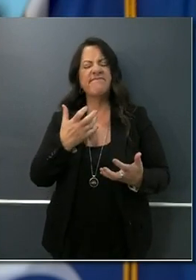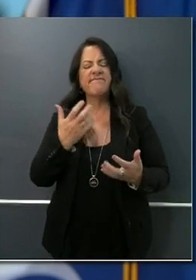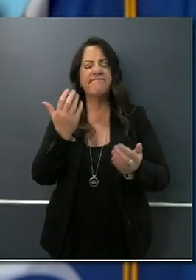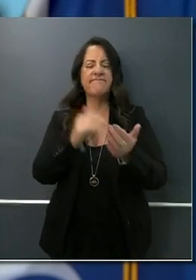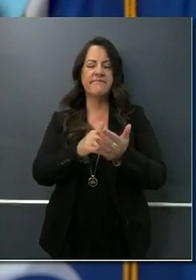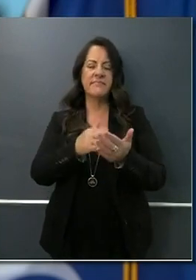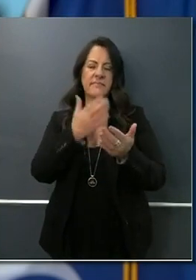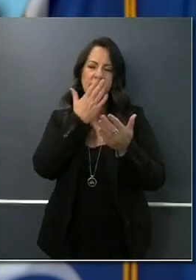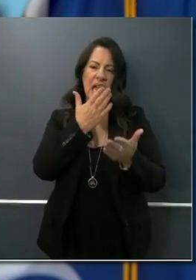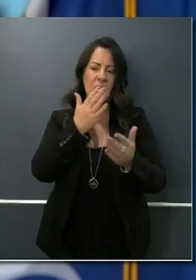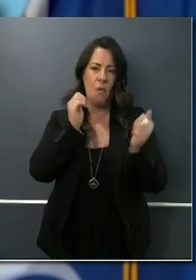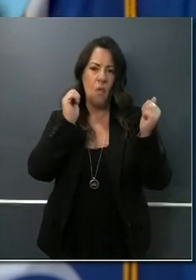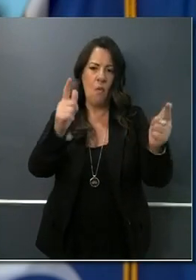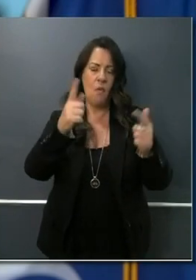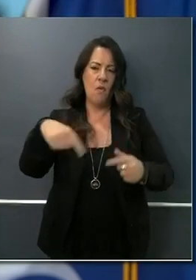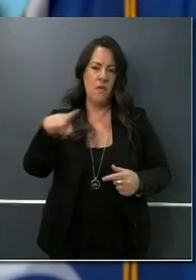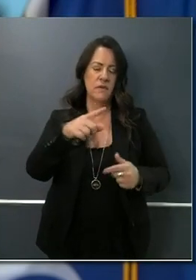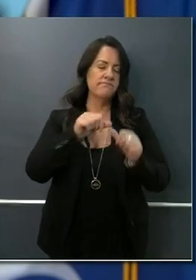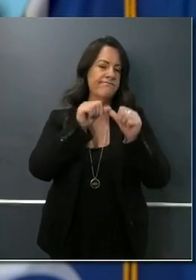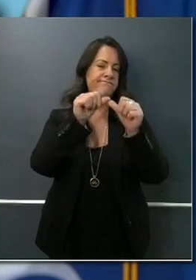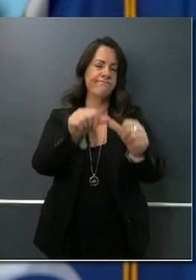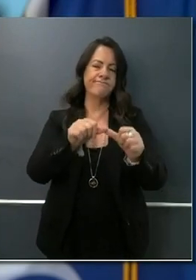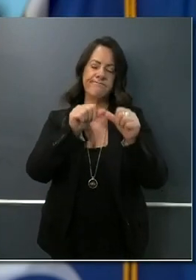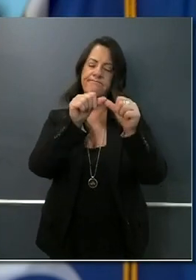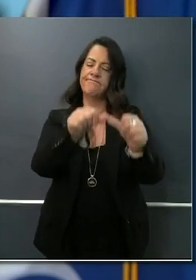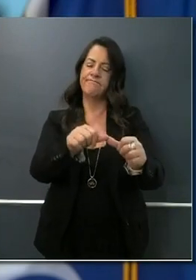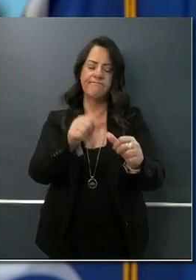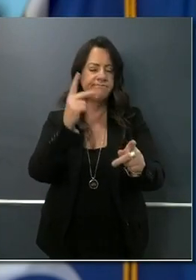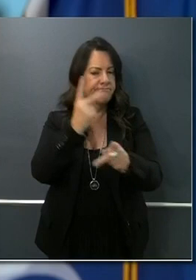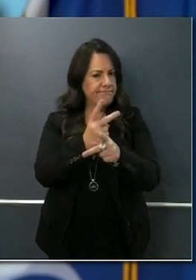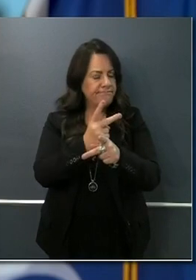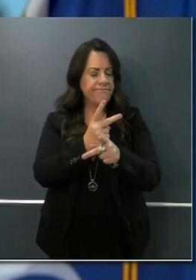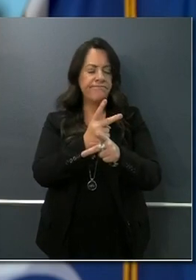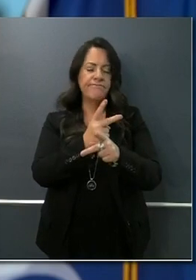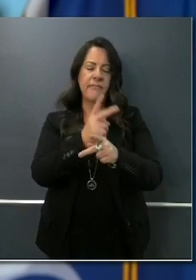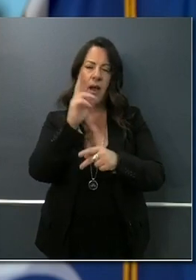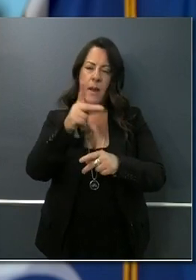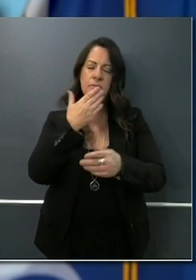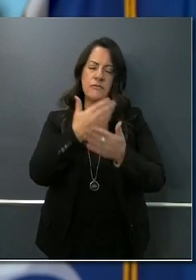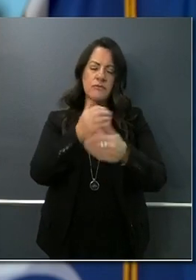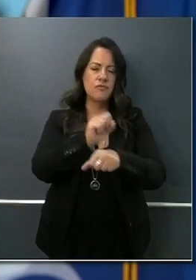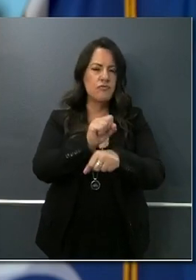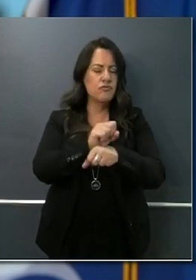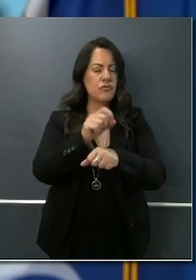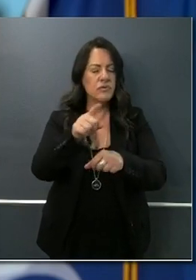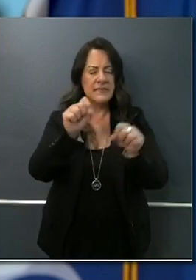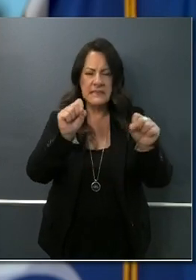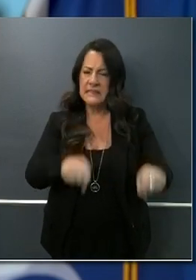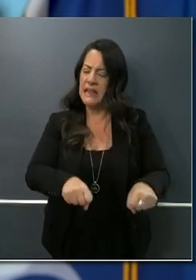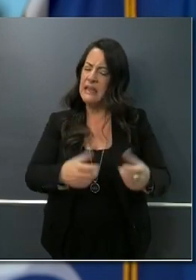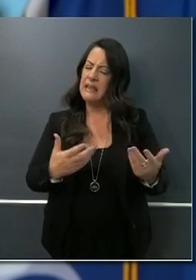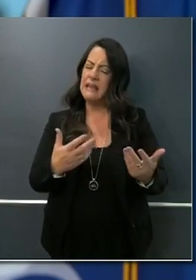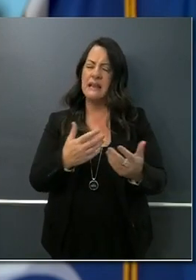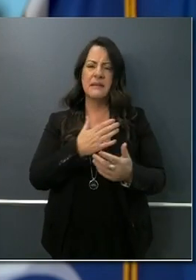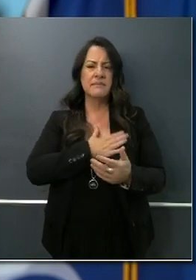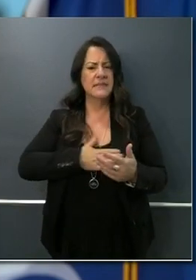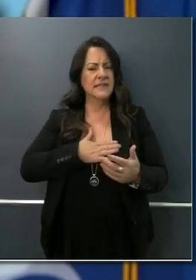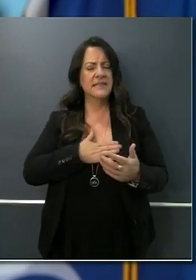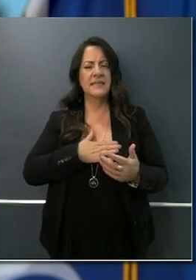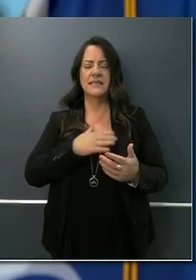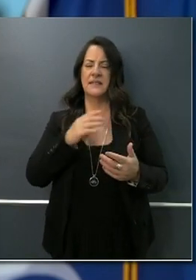to all of you that continue to do everything you can to really meet the